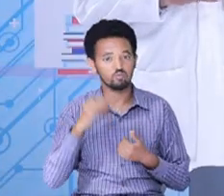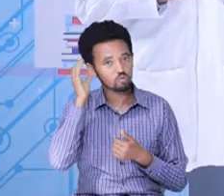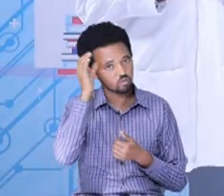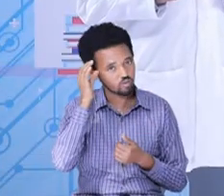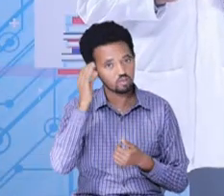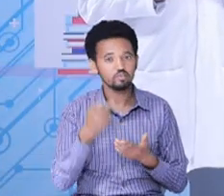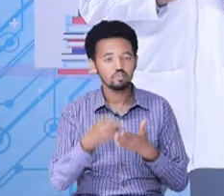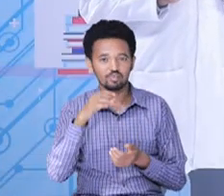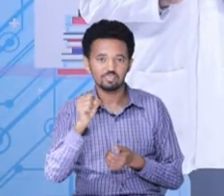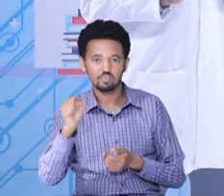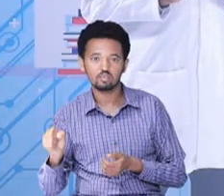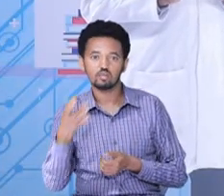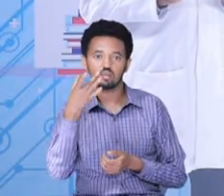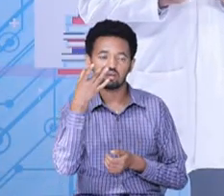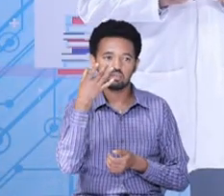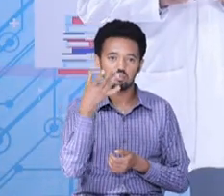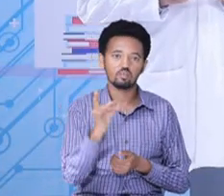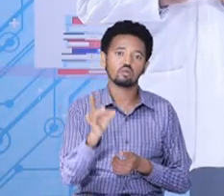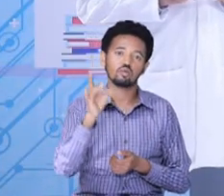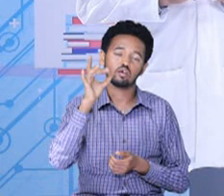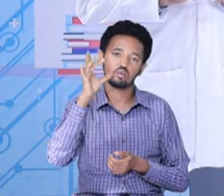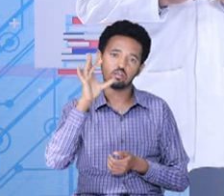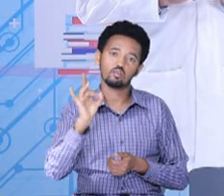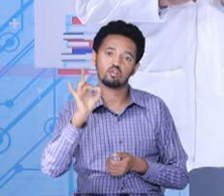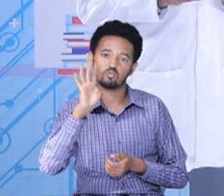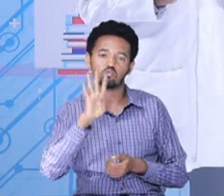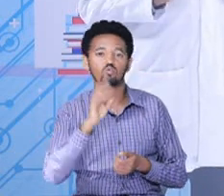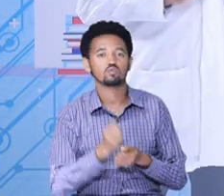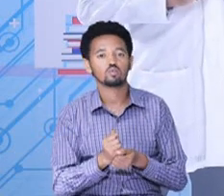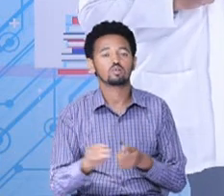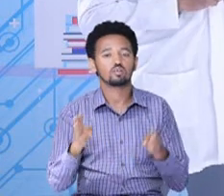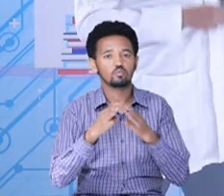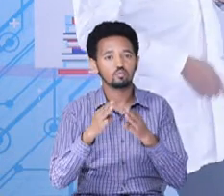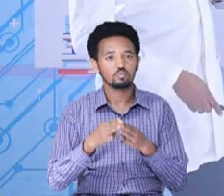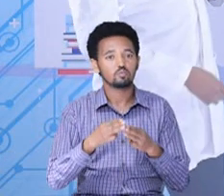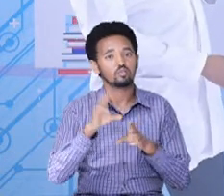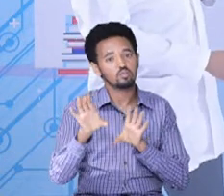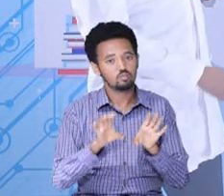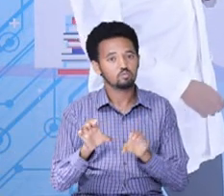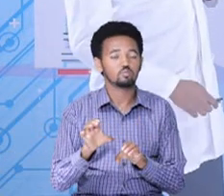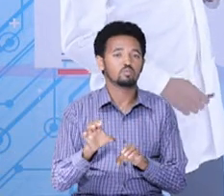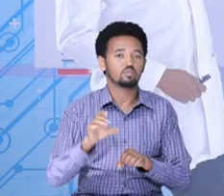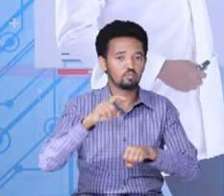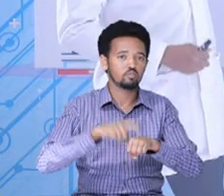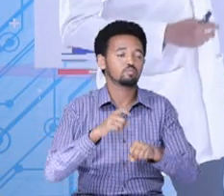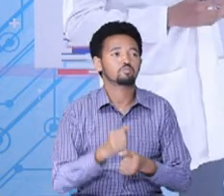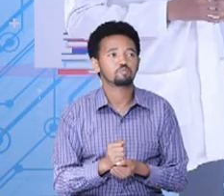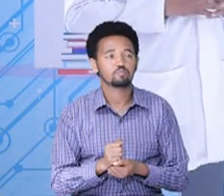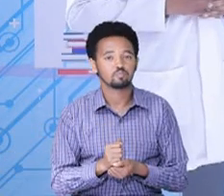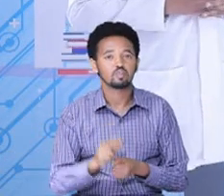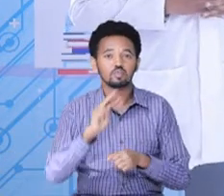since 1884, starting from the Berlin Conference up to 1960s.